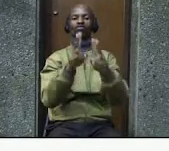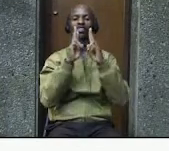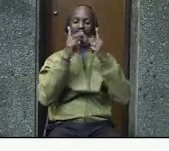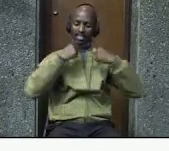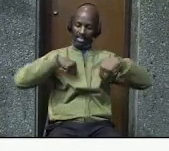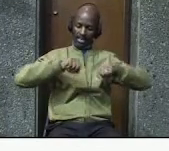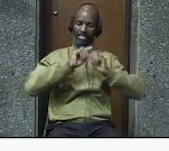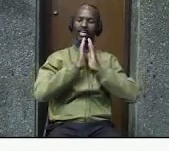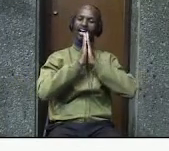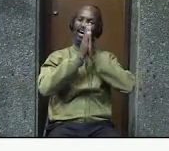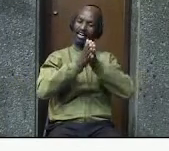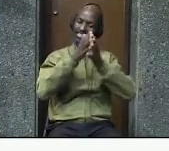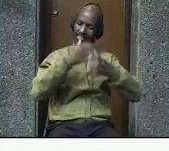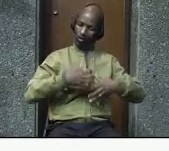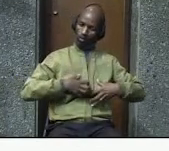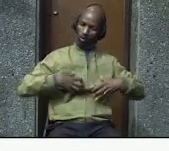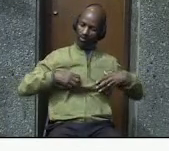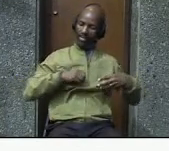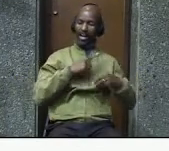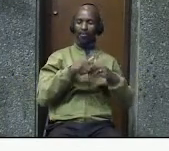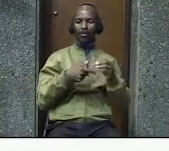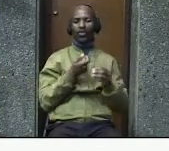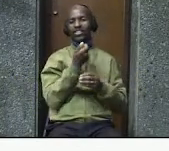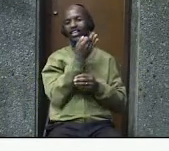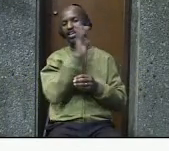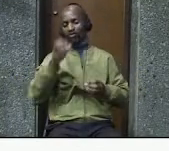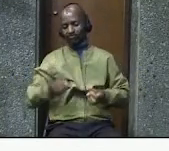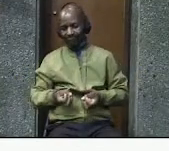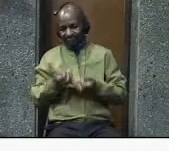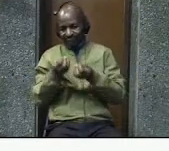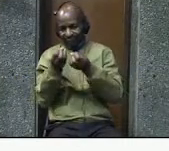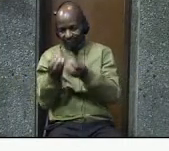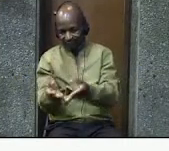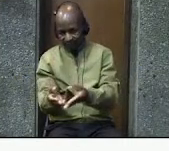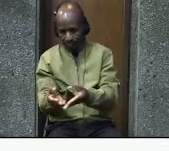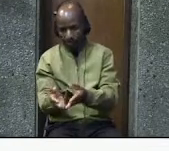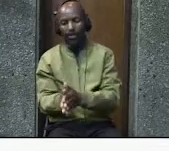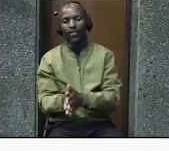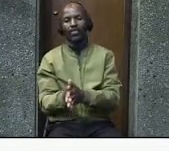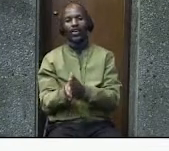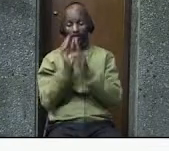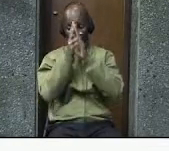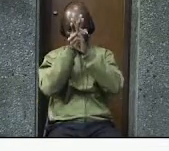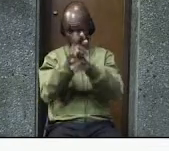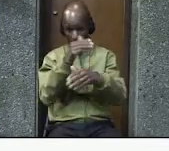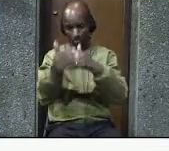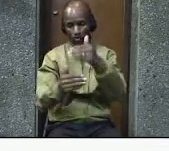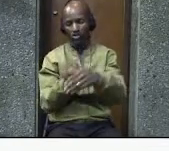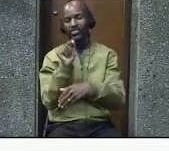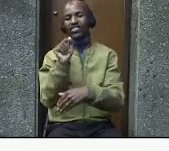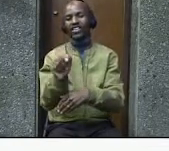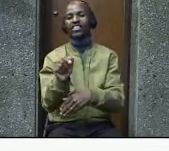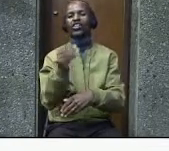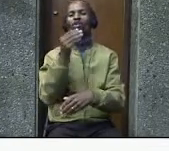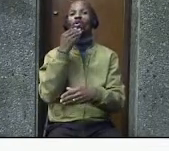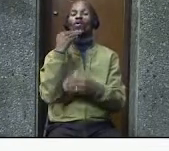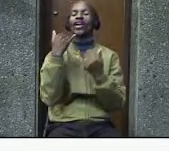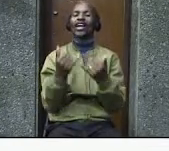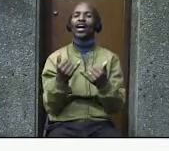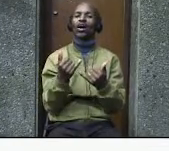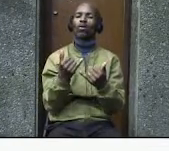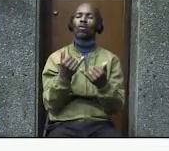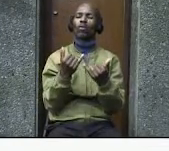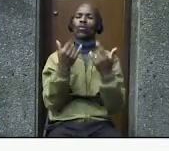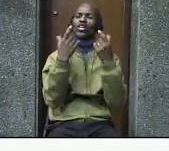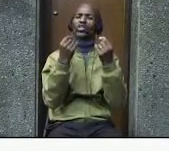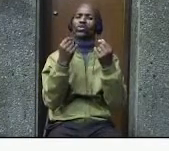asked, and worried about whether their submissions are actually taken into account during this process. How do we go